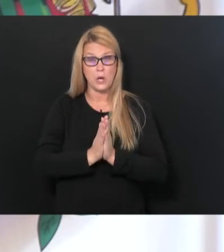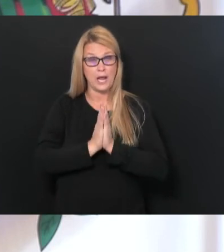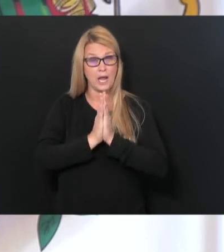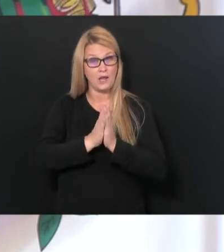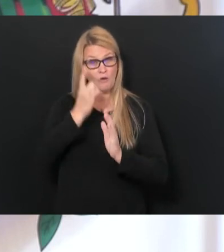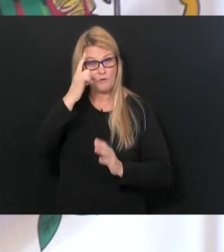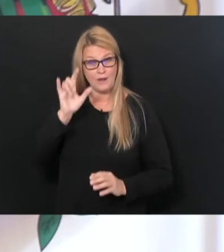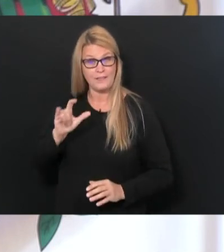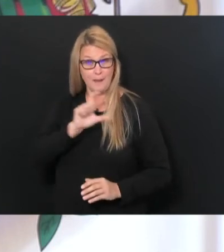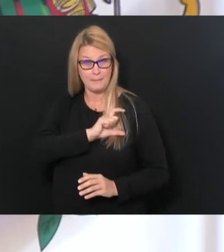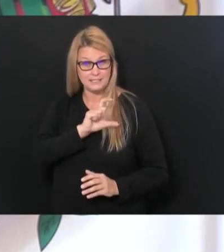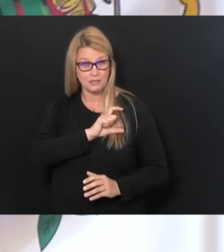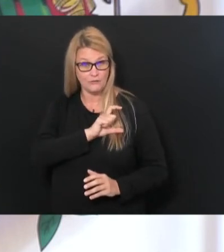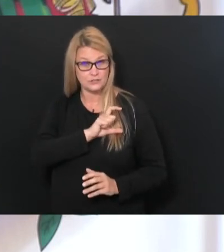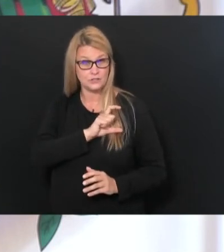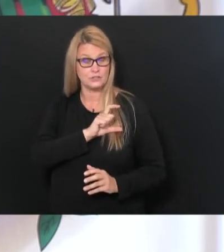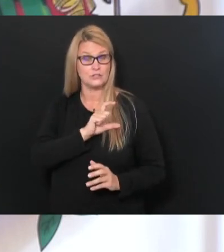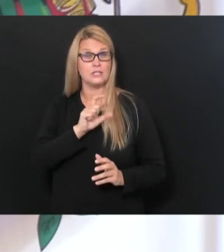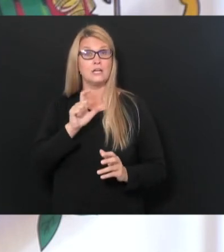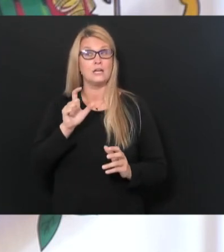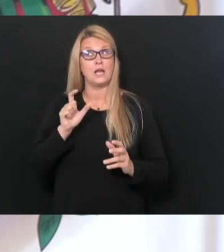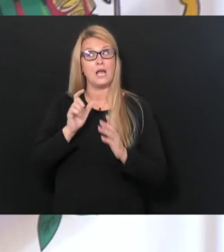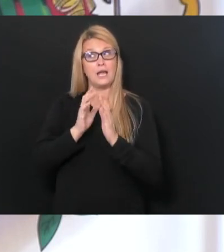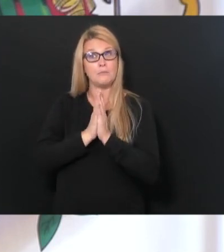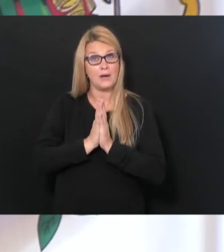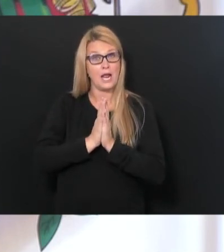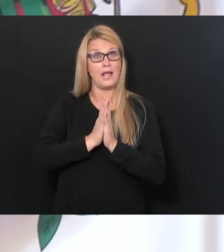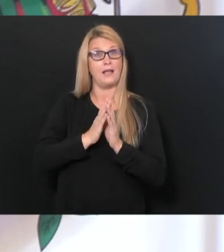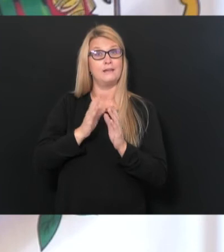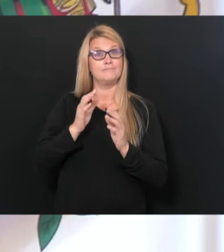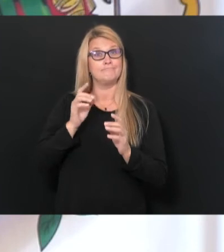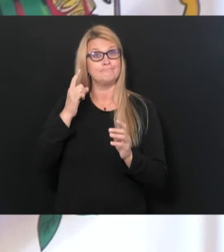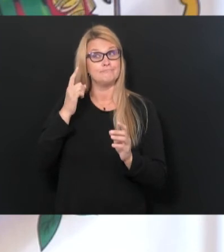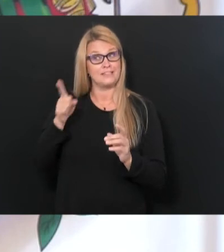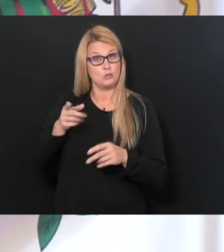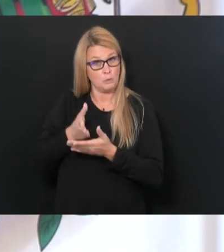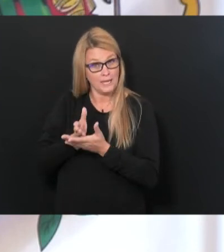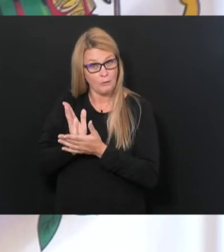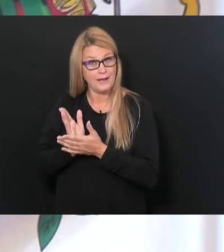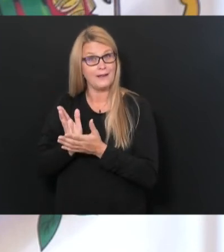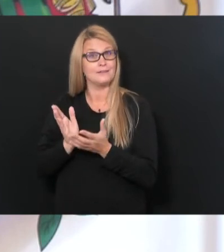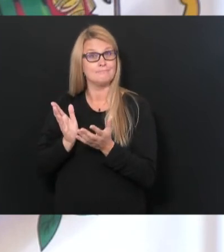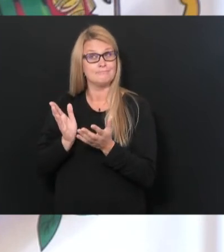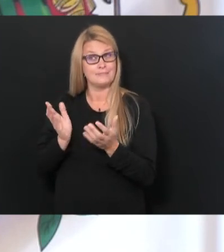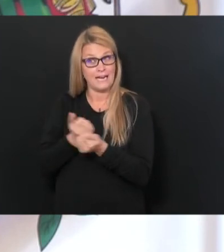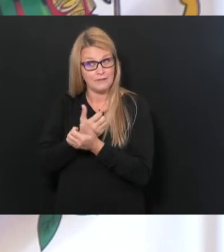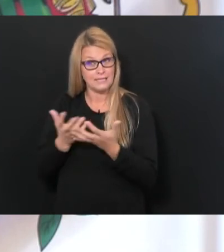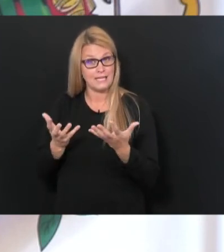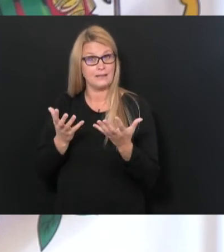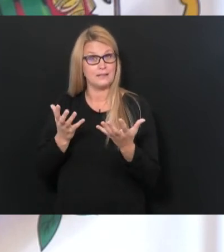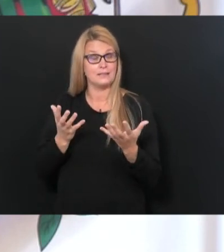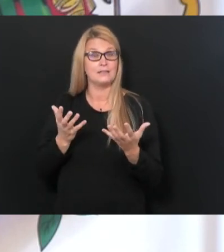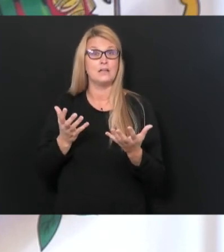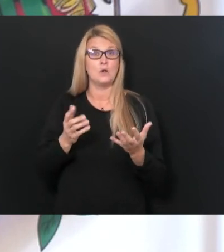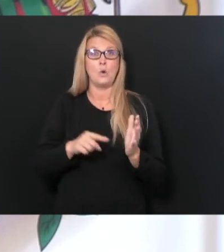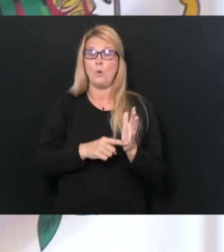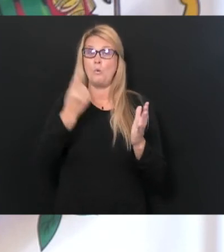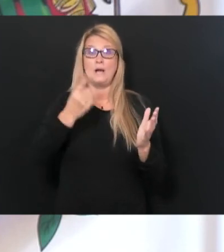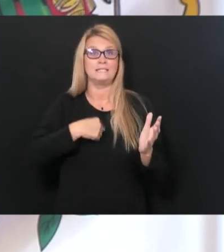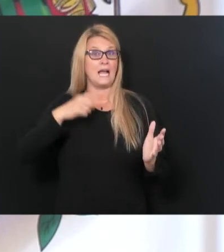in your prayers, and that she'll be okay. Absolutely, immediately when I heard about this, I